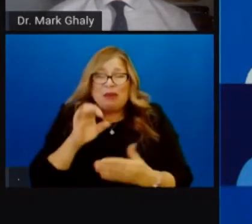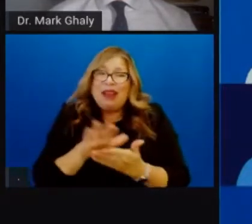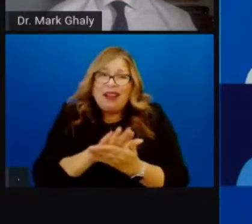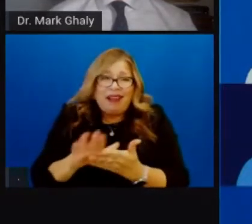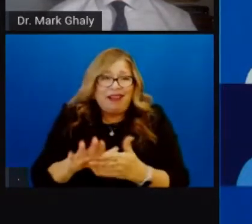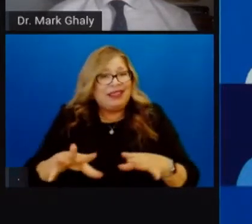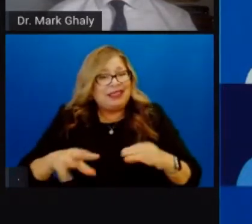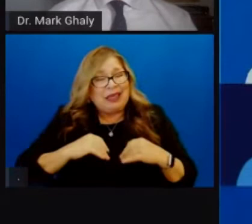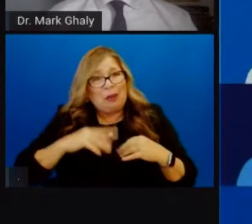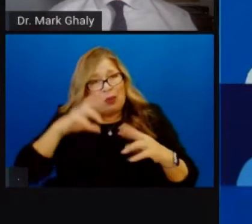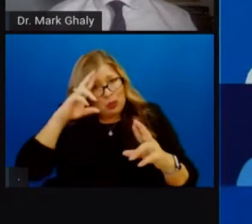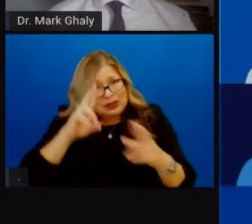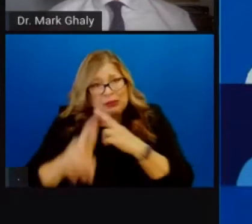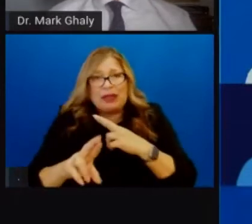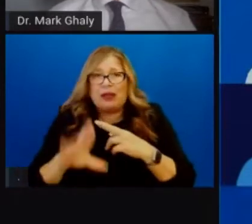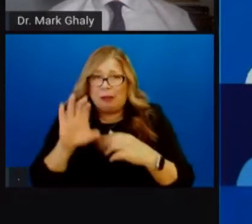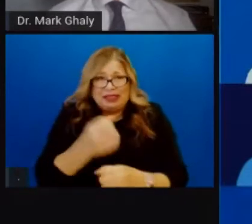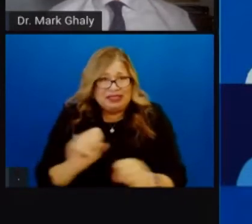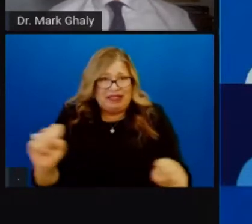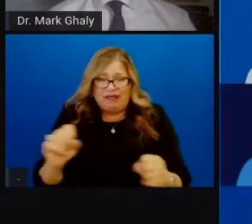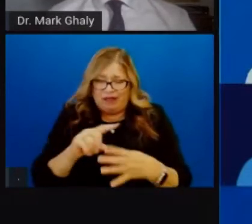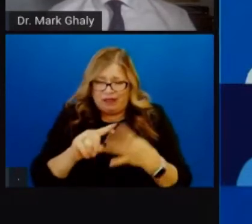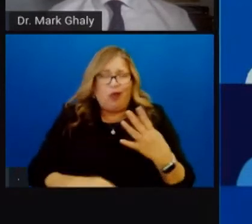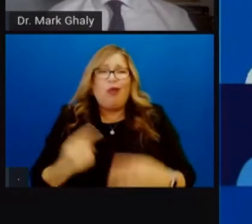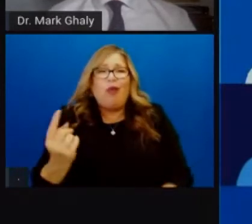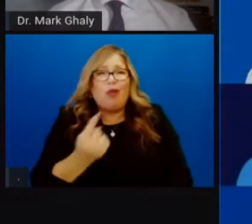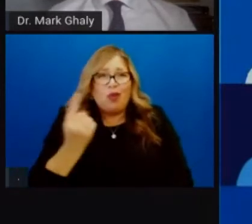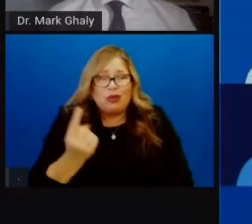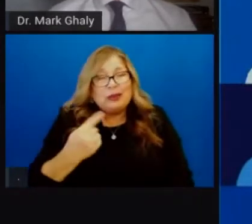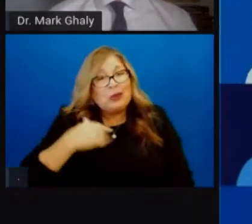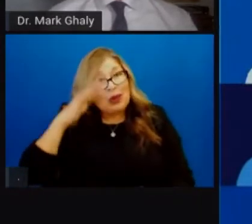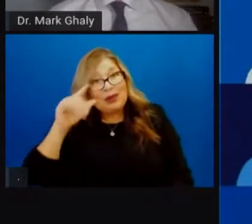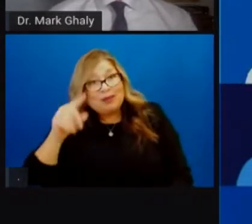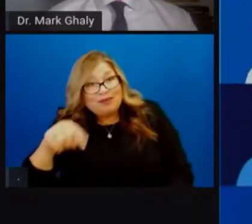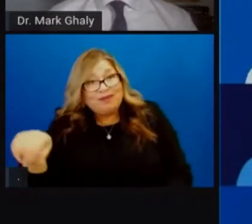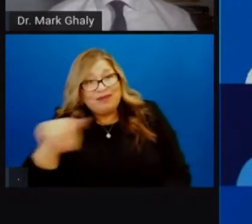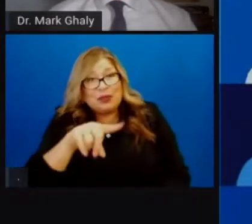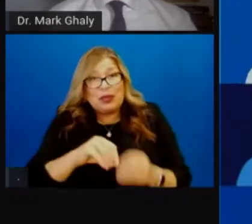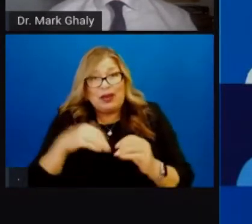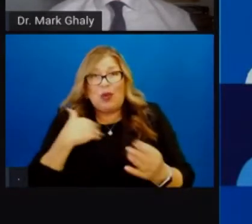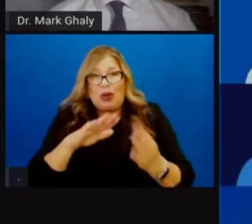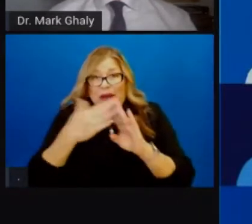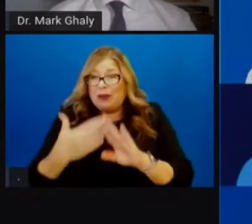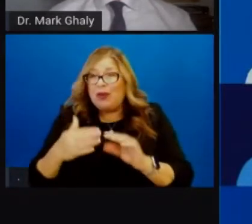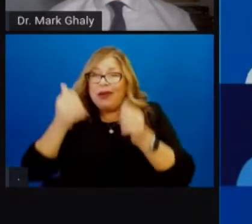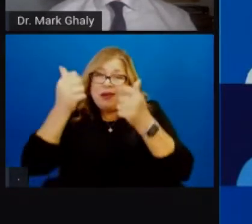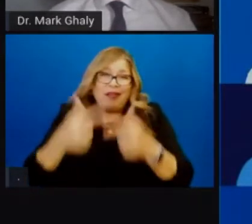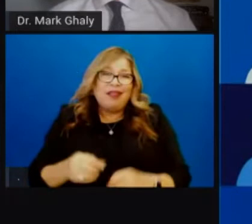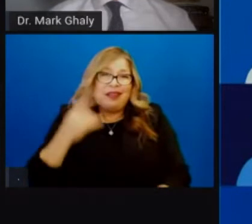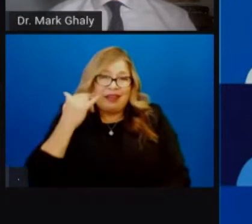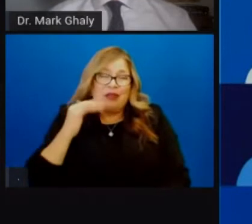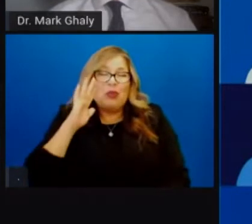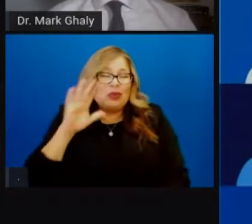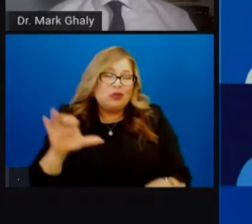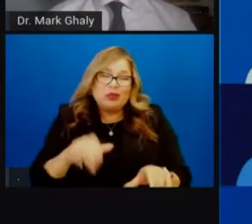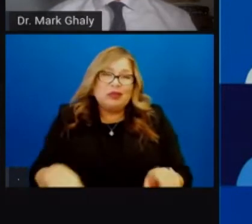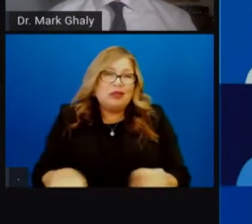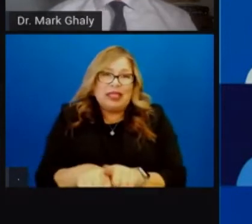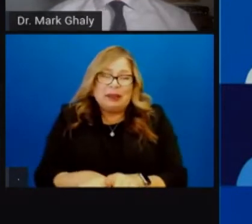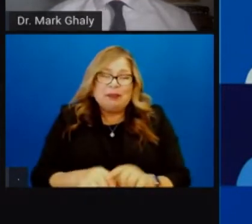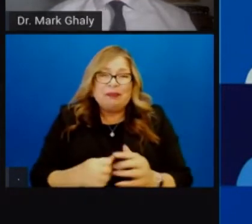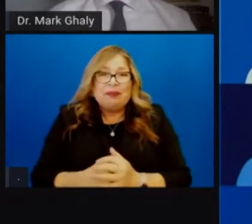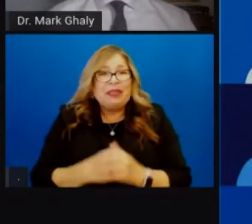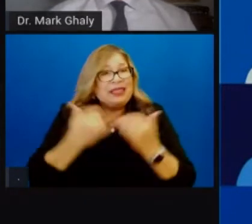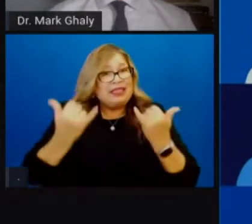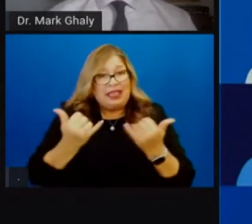something that I hope members of our community across the whole state will consider doing the same. Today is an important